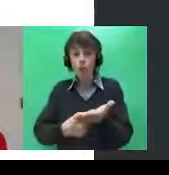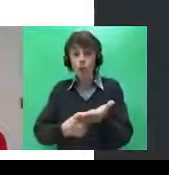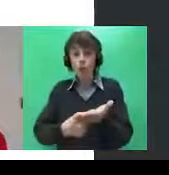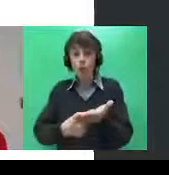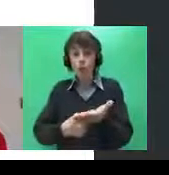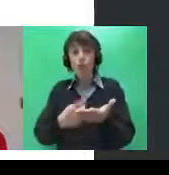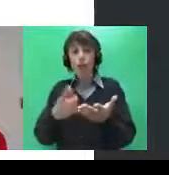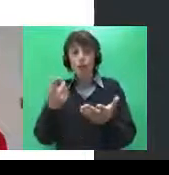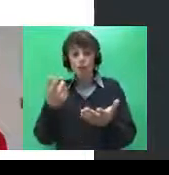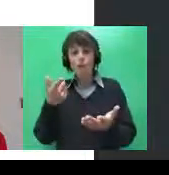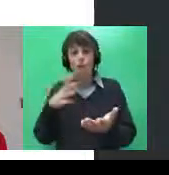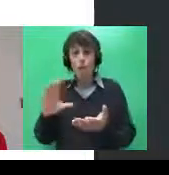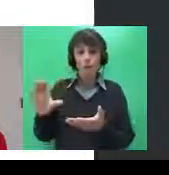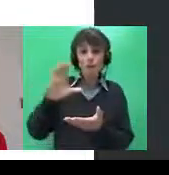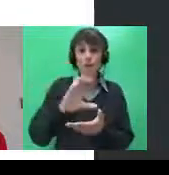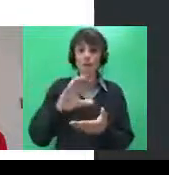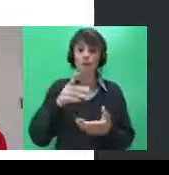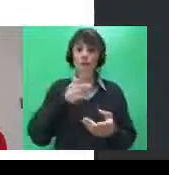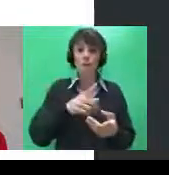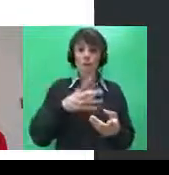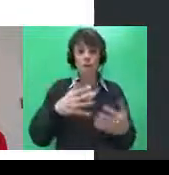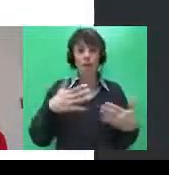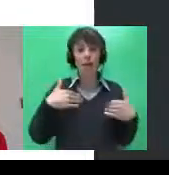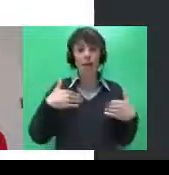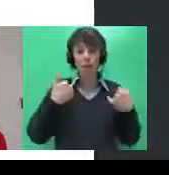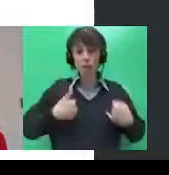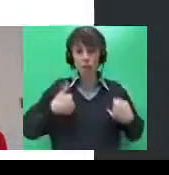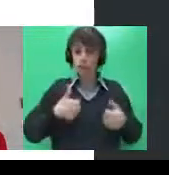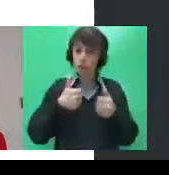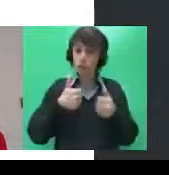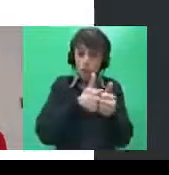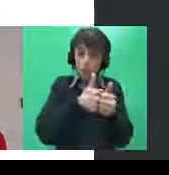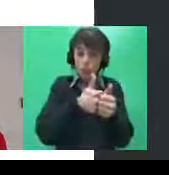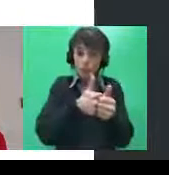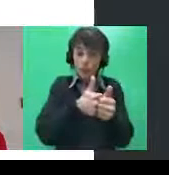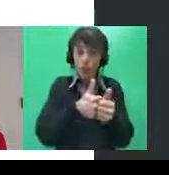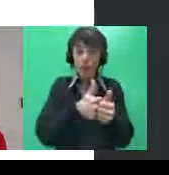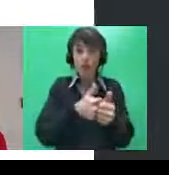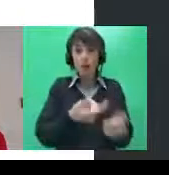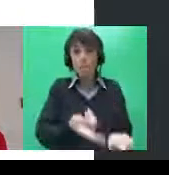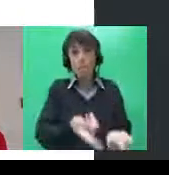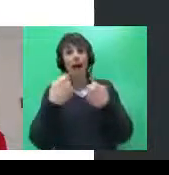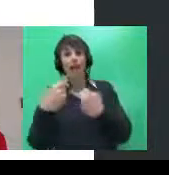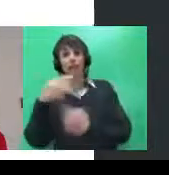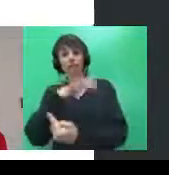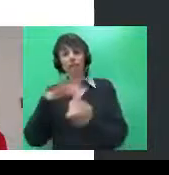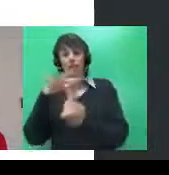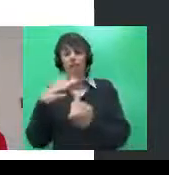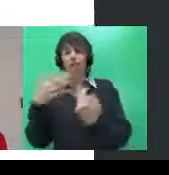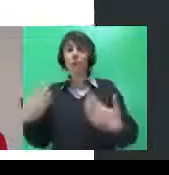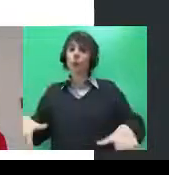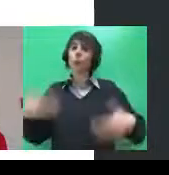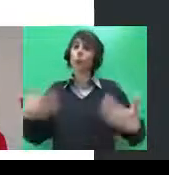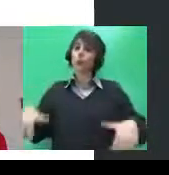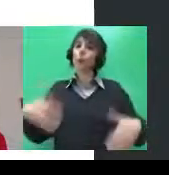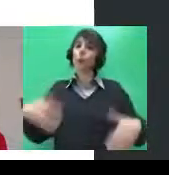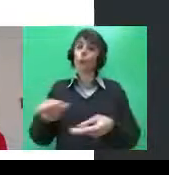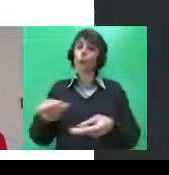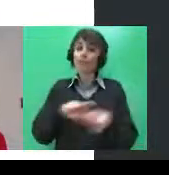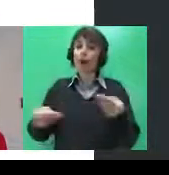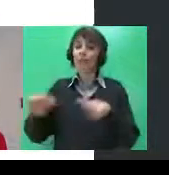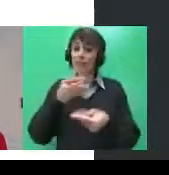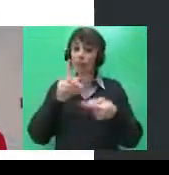whilst we're talking today about how do we support people living with long-term conditions, actually the role that we have in terms of preventing it is hugely valuable,